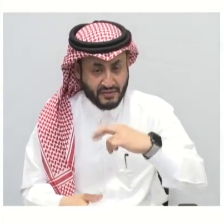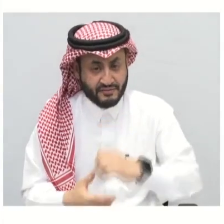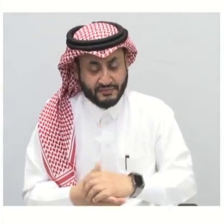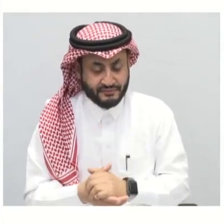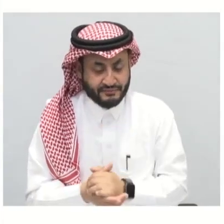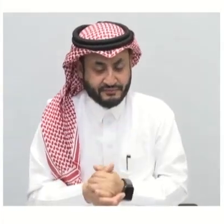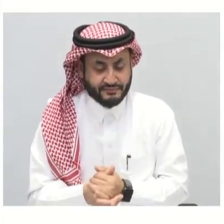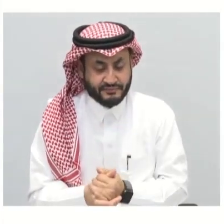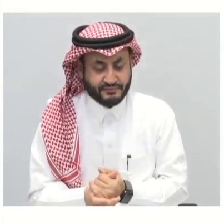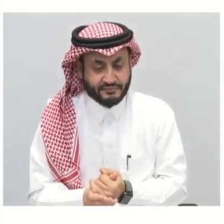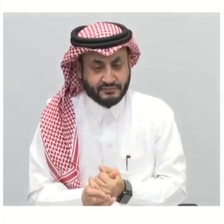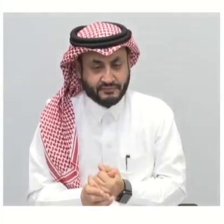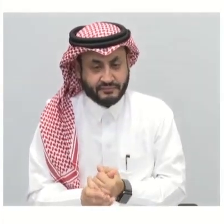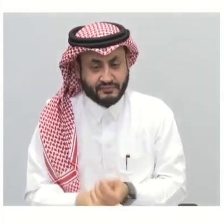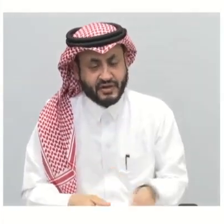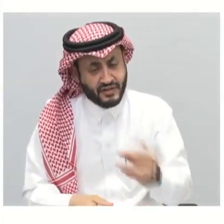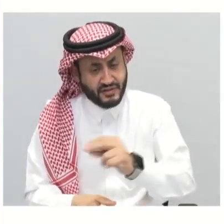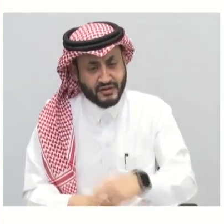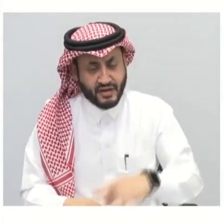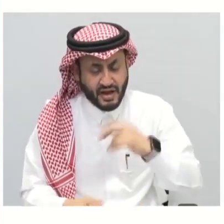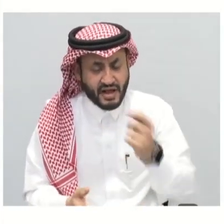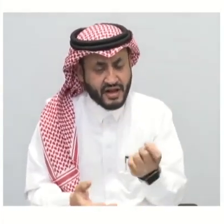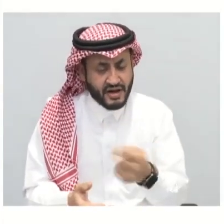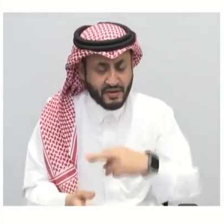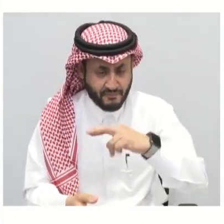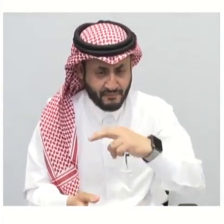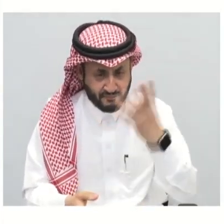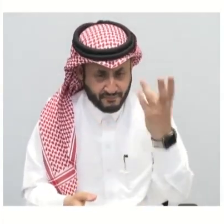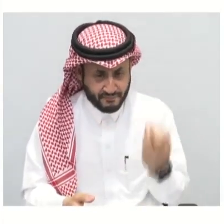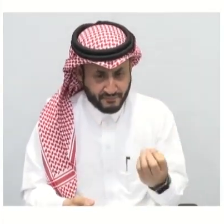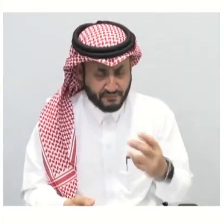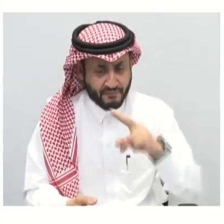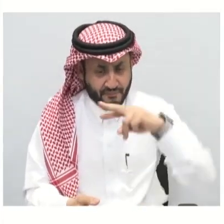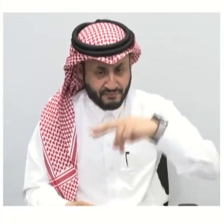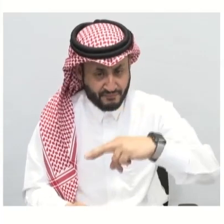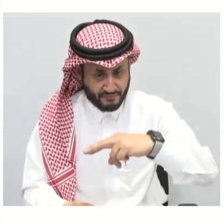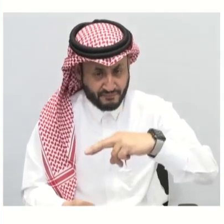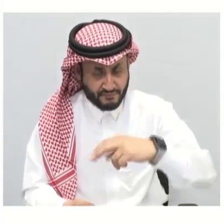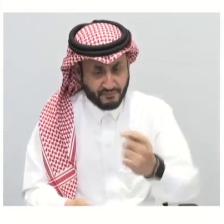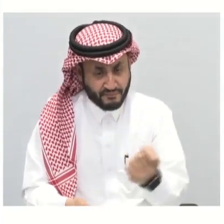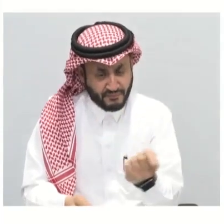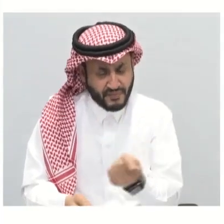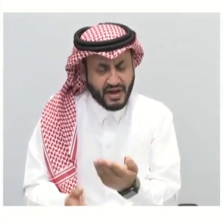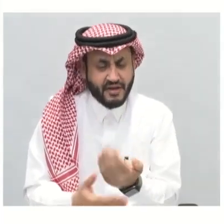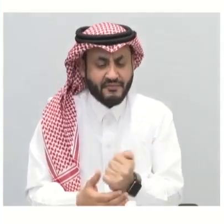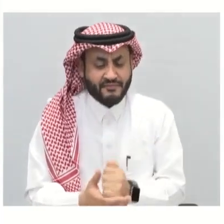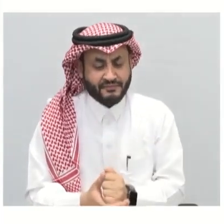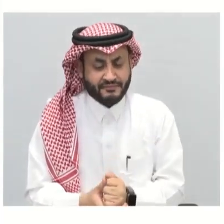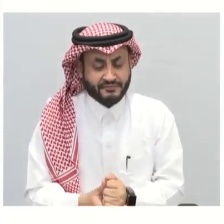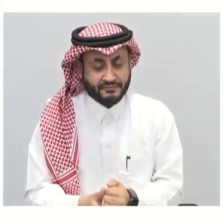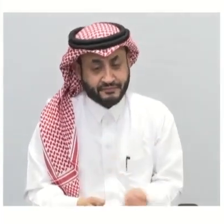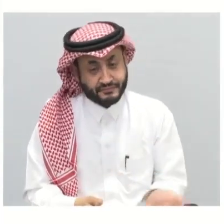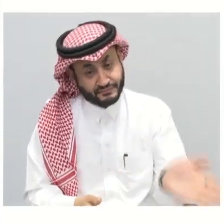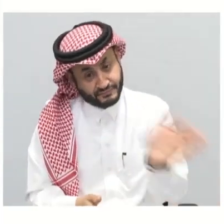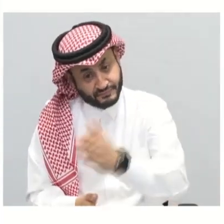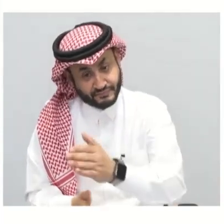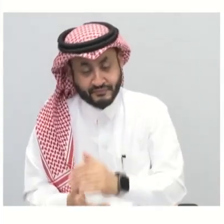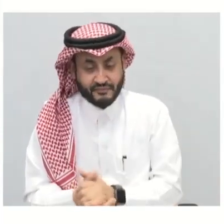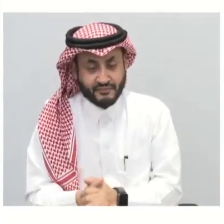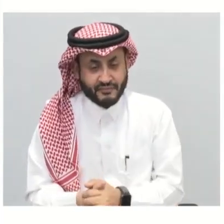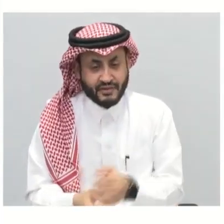a speech on Tuesday evening. Writing a speech on Tuesday evening. Now, let's see what the